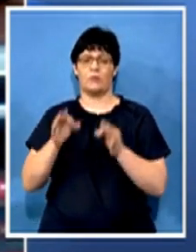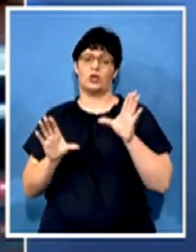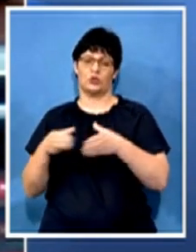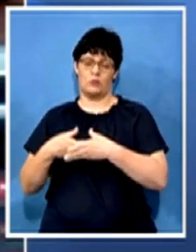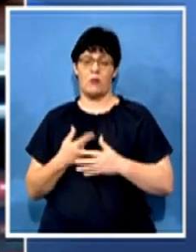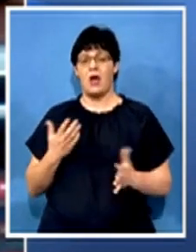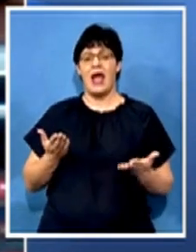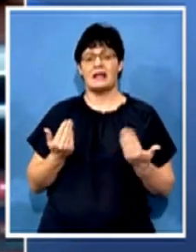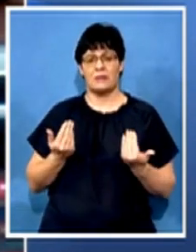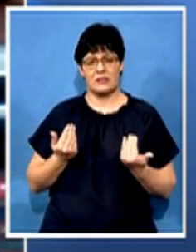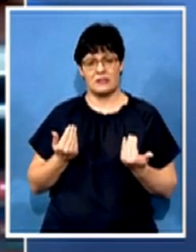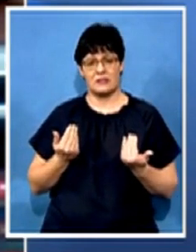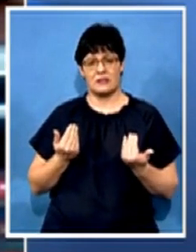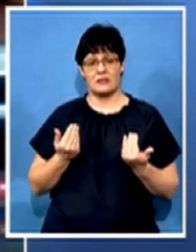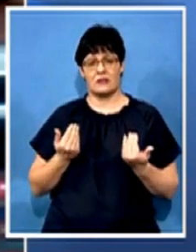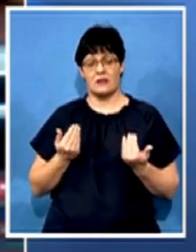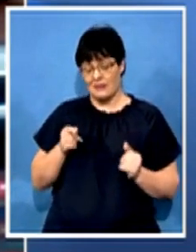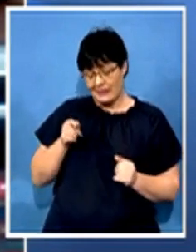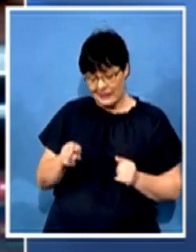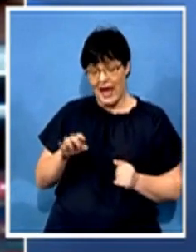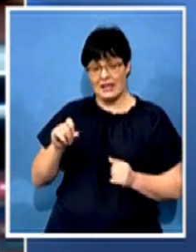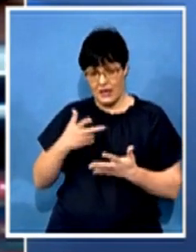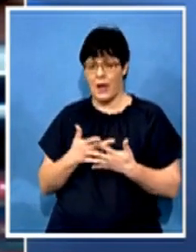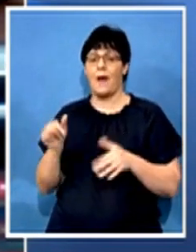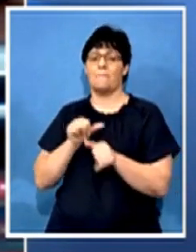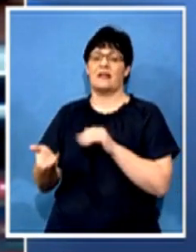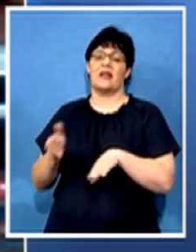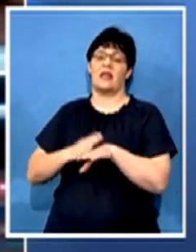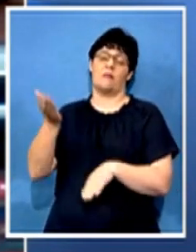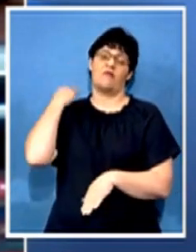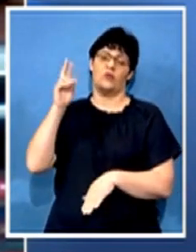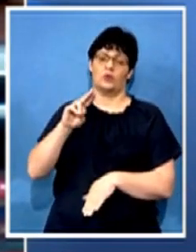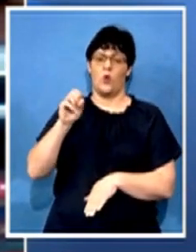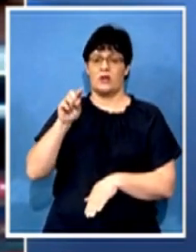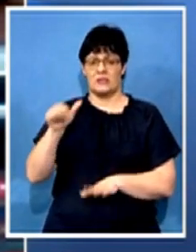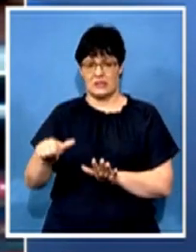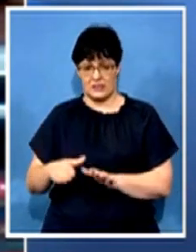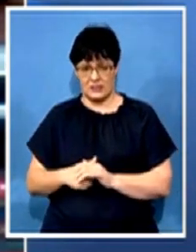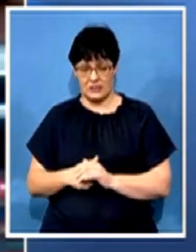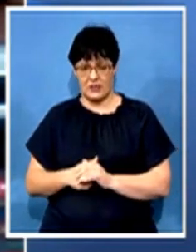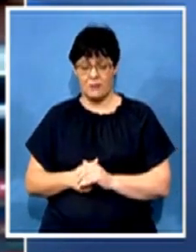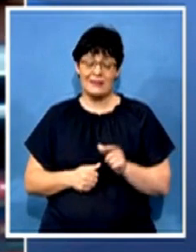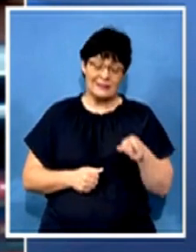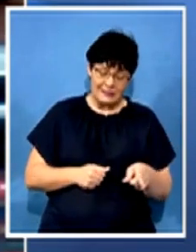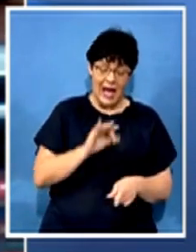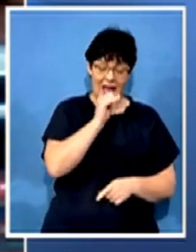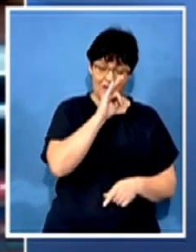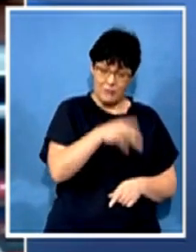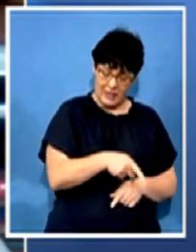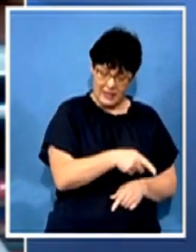will do better than it did in 2016. But then the IFP, as far as things stand, unless something